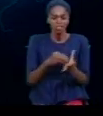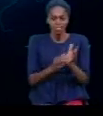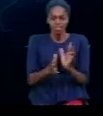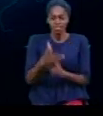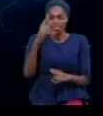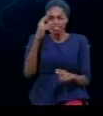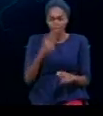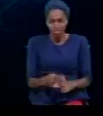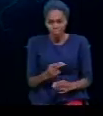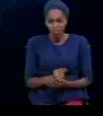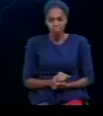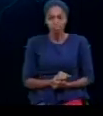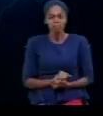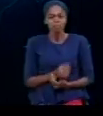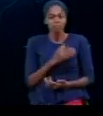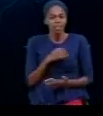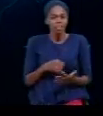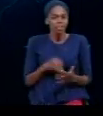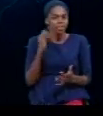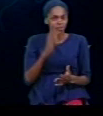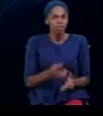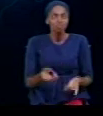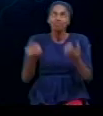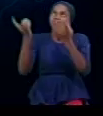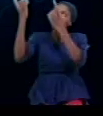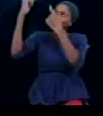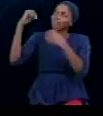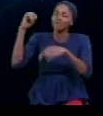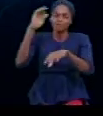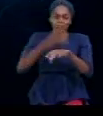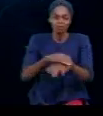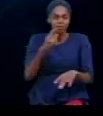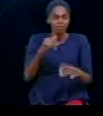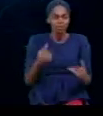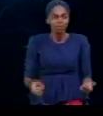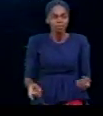that is going to fall on you today.